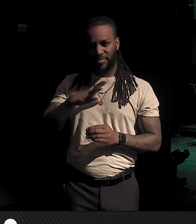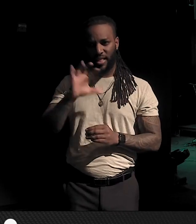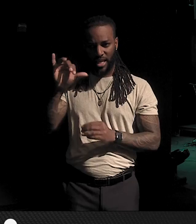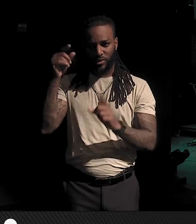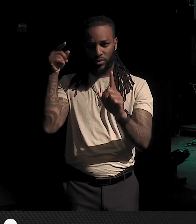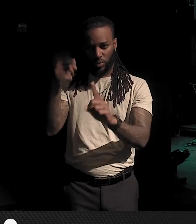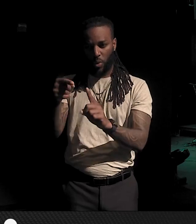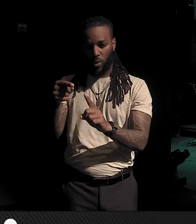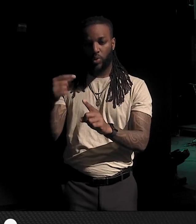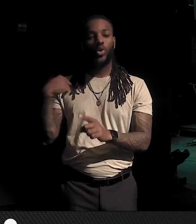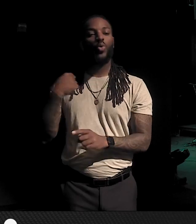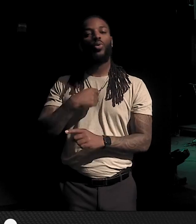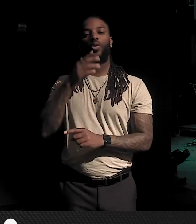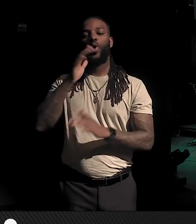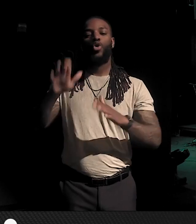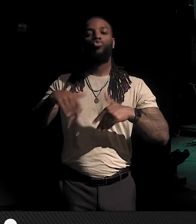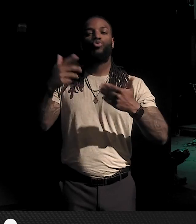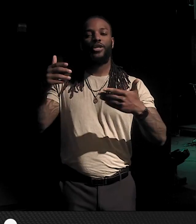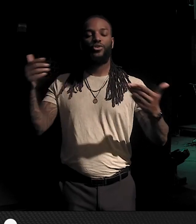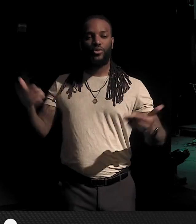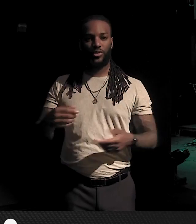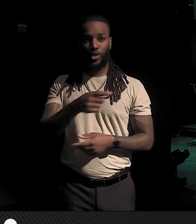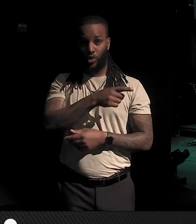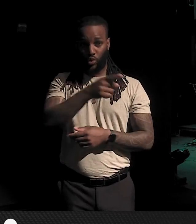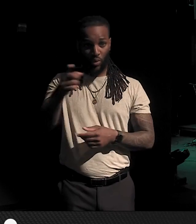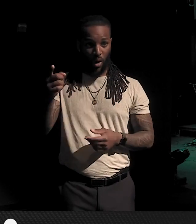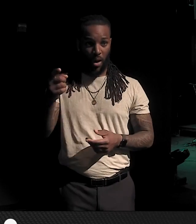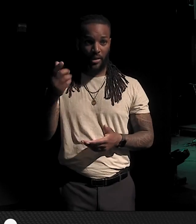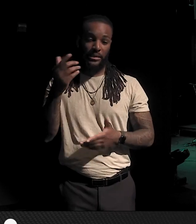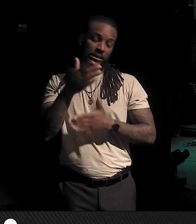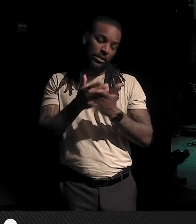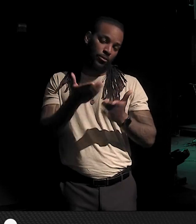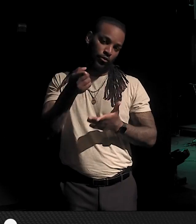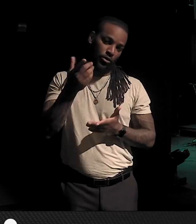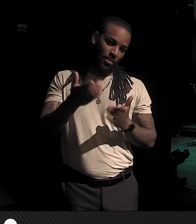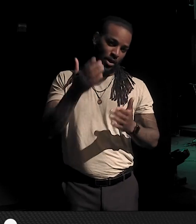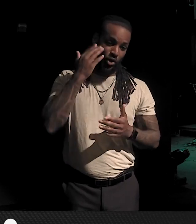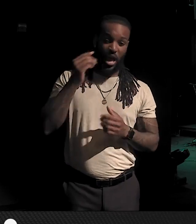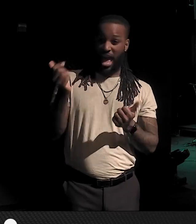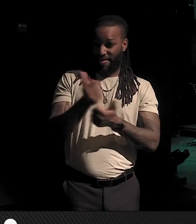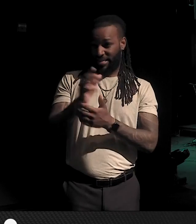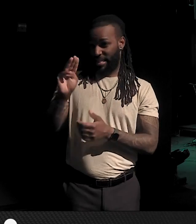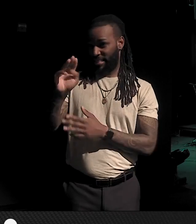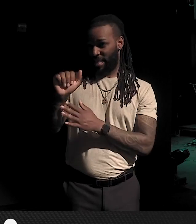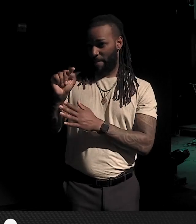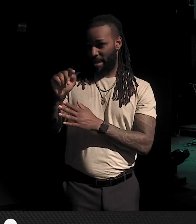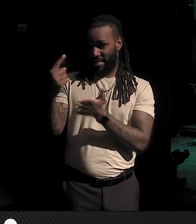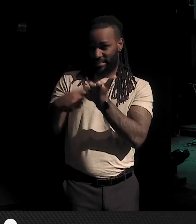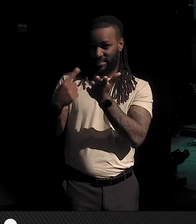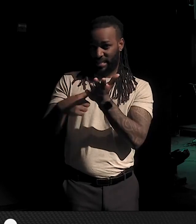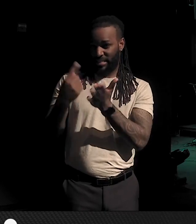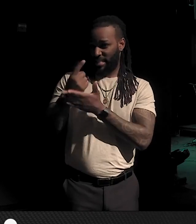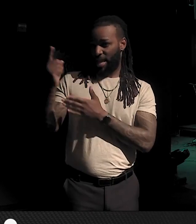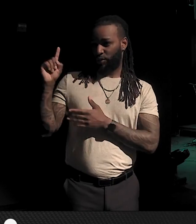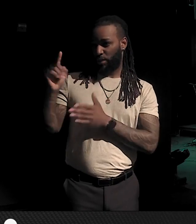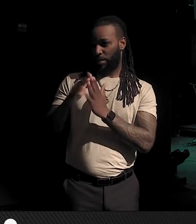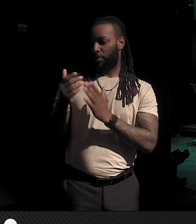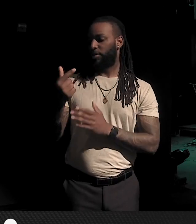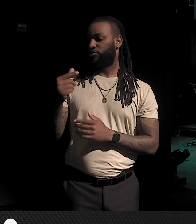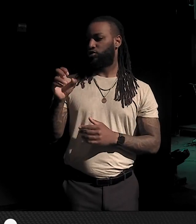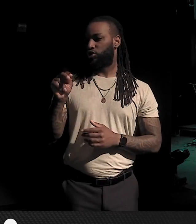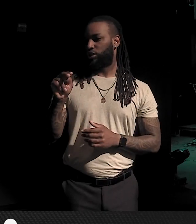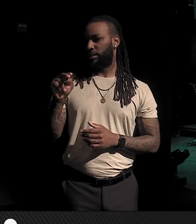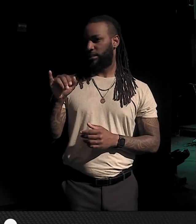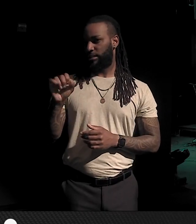going to reintroduce, some of you may have known everything that Matt taught to you last week in the book of Genesis. But that doesn't